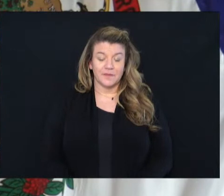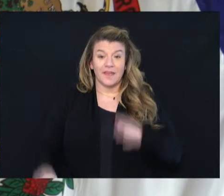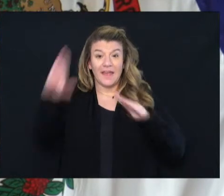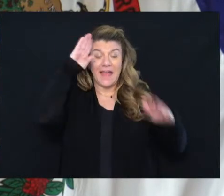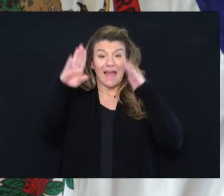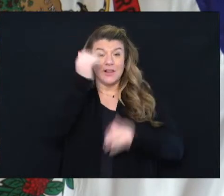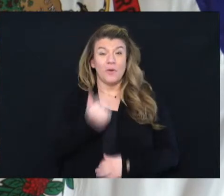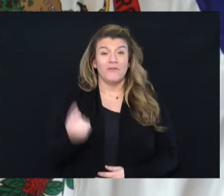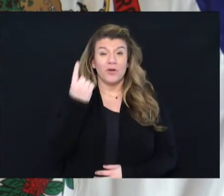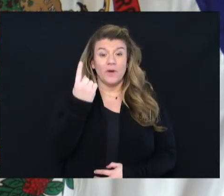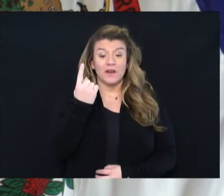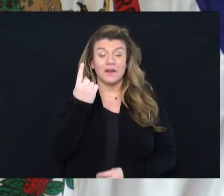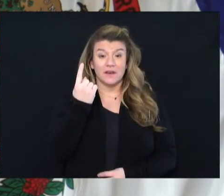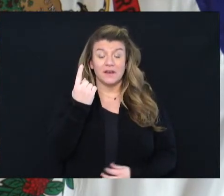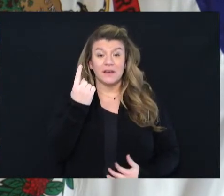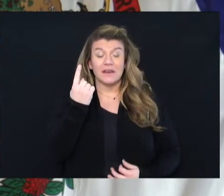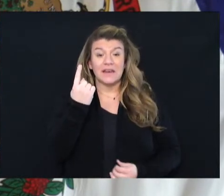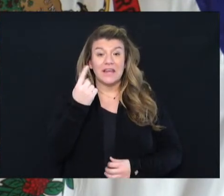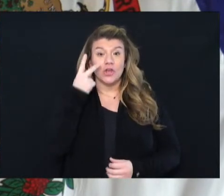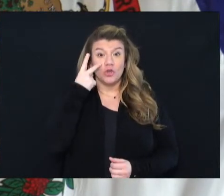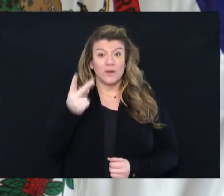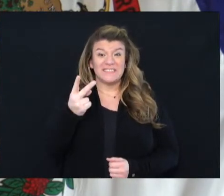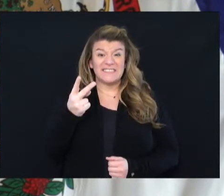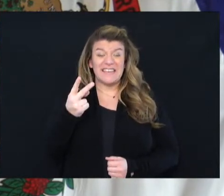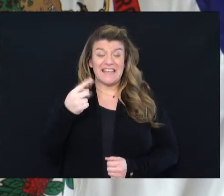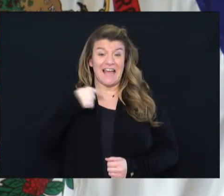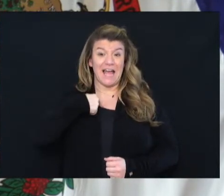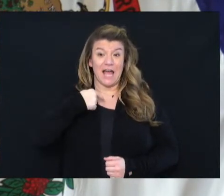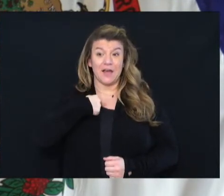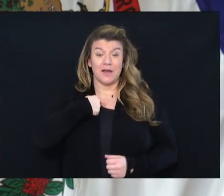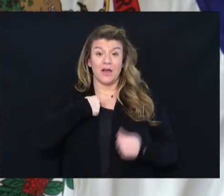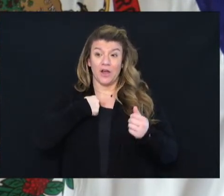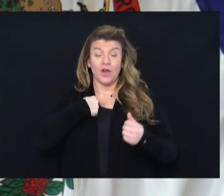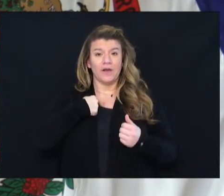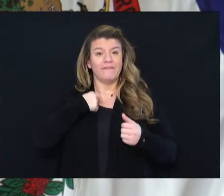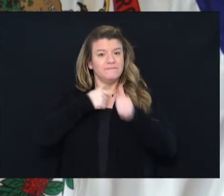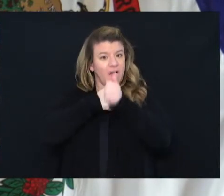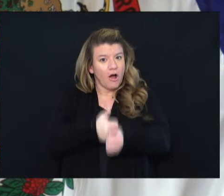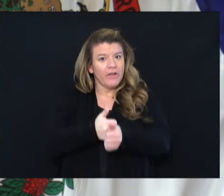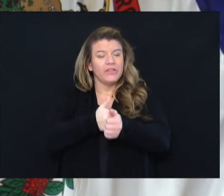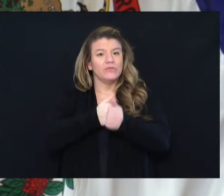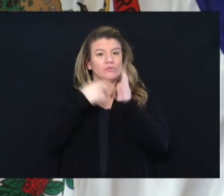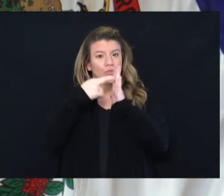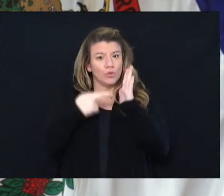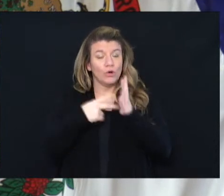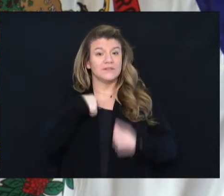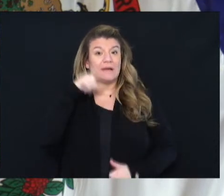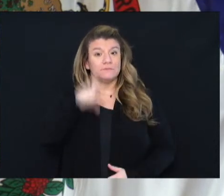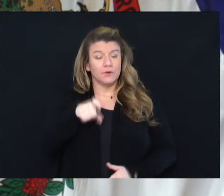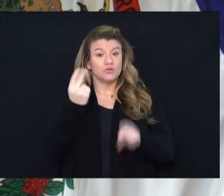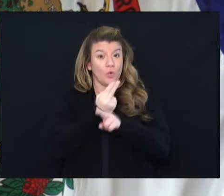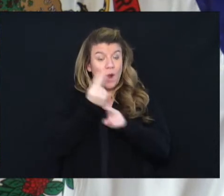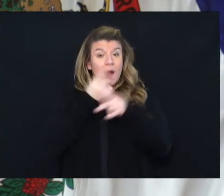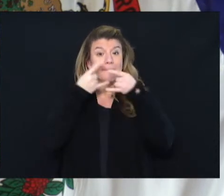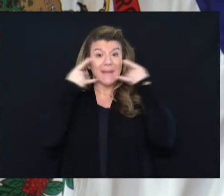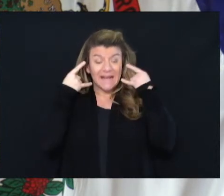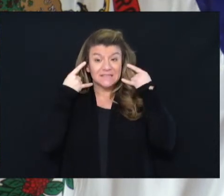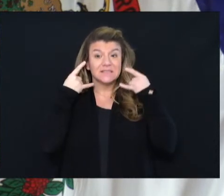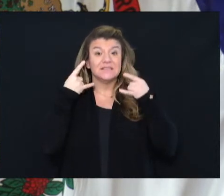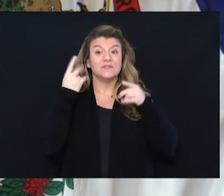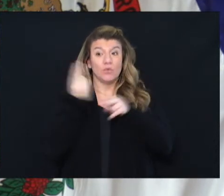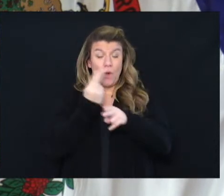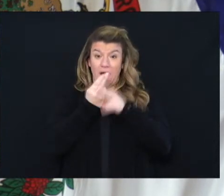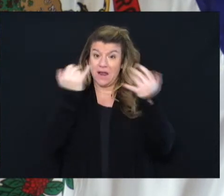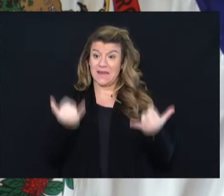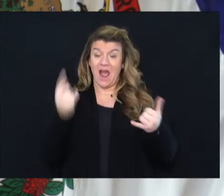Hello, everyone. You can see, with the protocol and everything, I'm supposed to wear a mask and wear a mask now